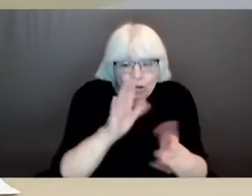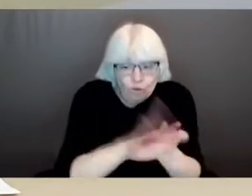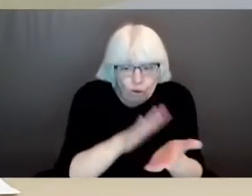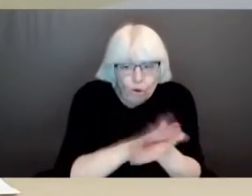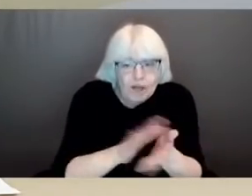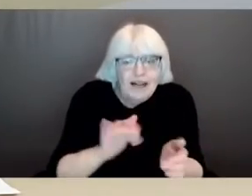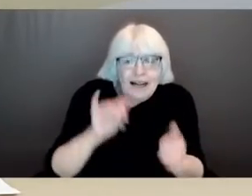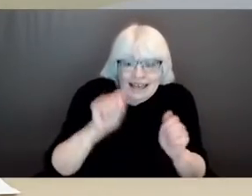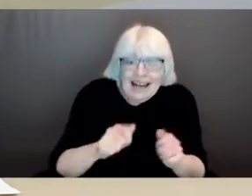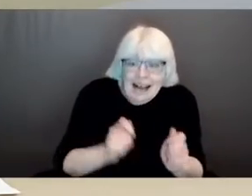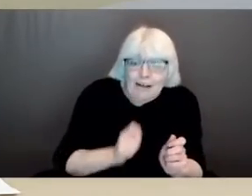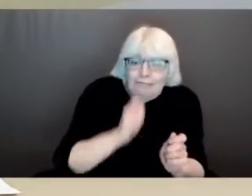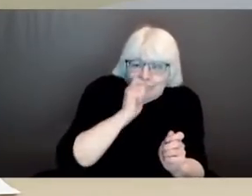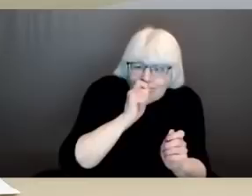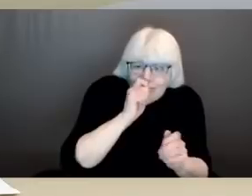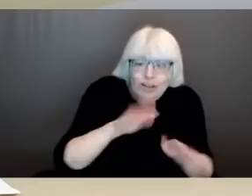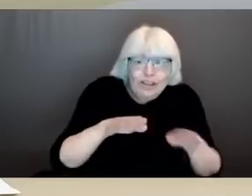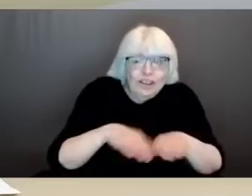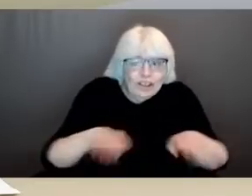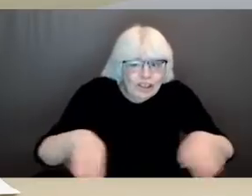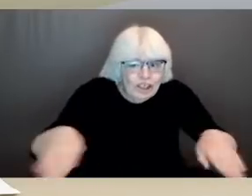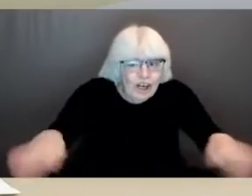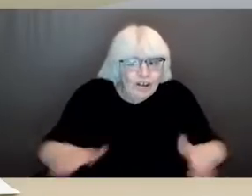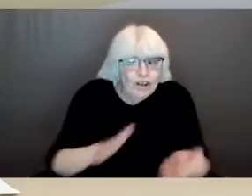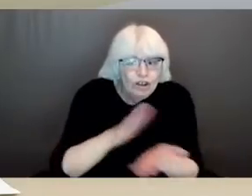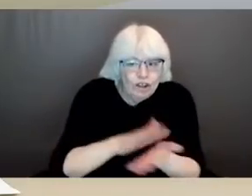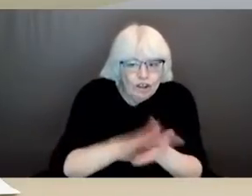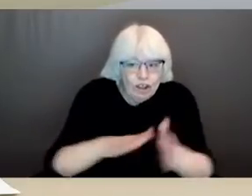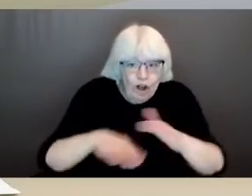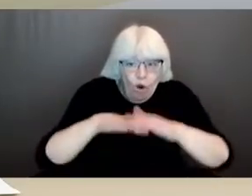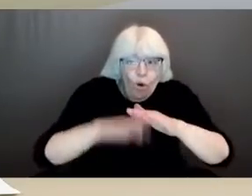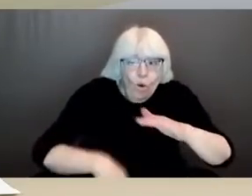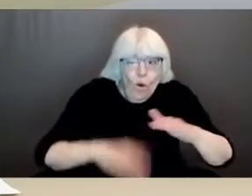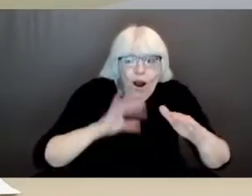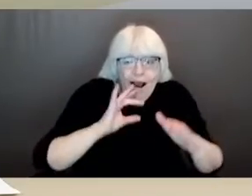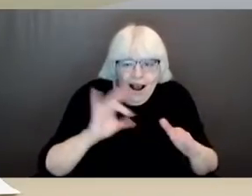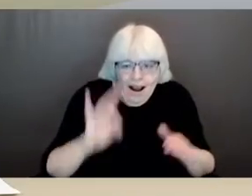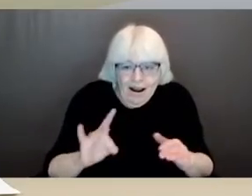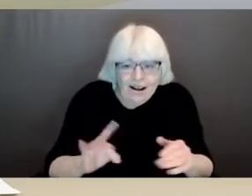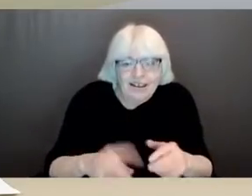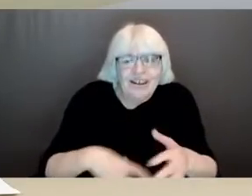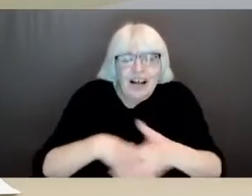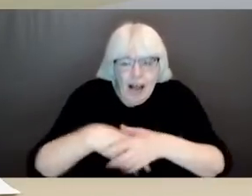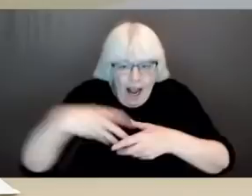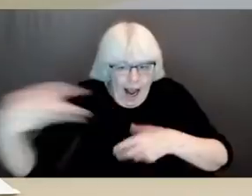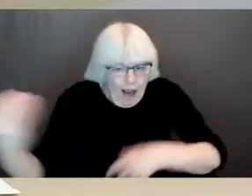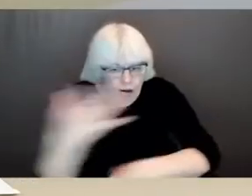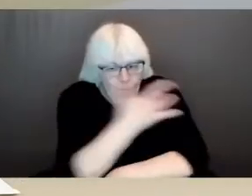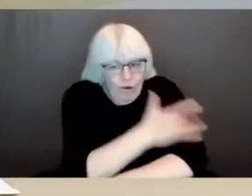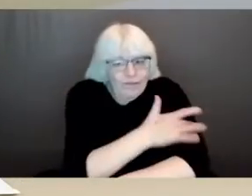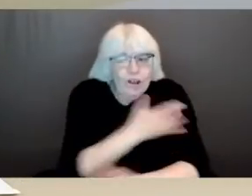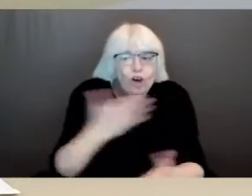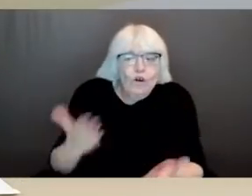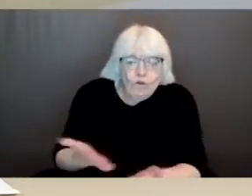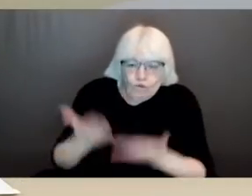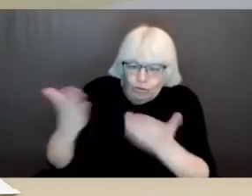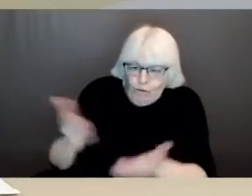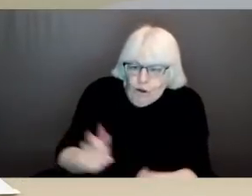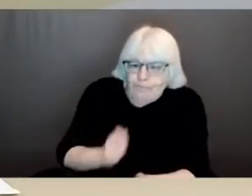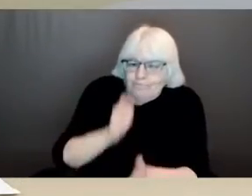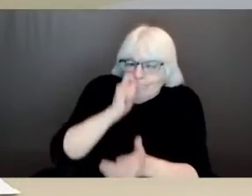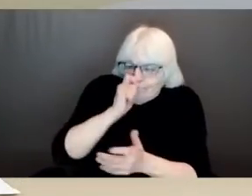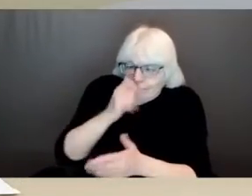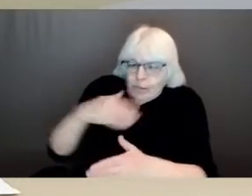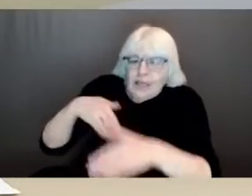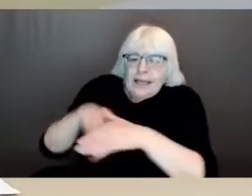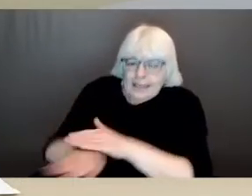8 years who have traveled outside the province and are recommended to be tested before returning to school. It's important to clarify